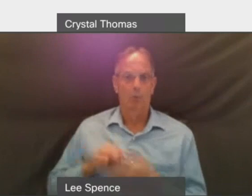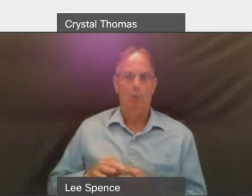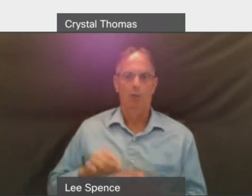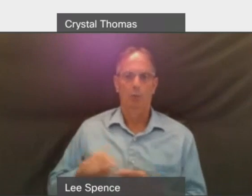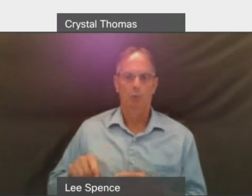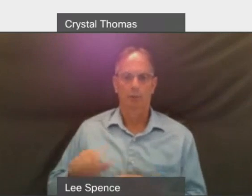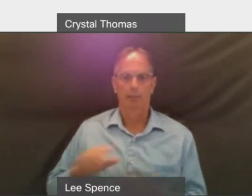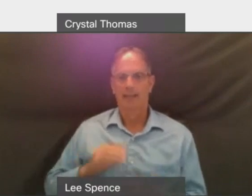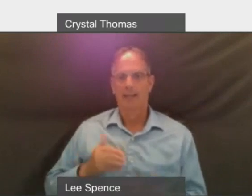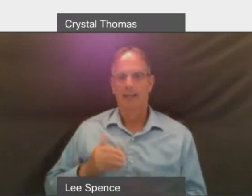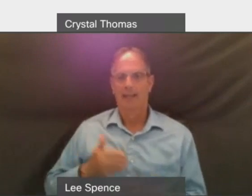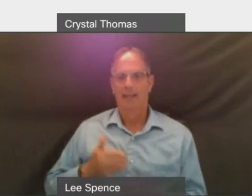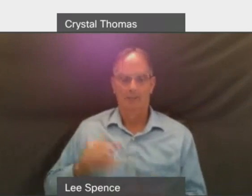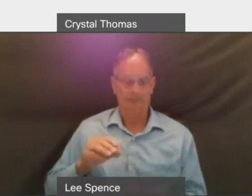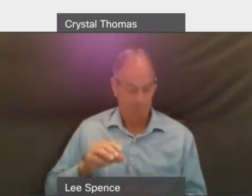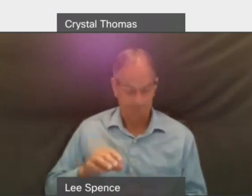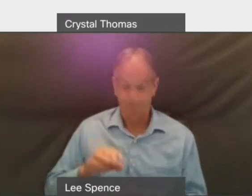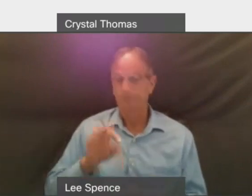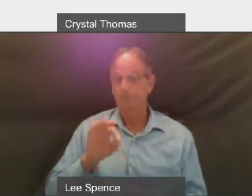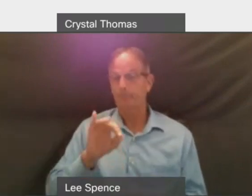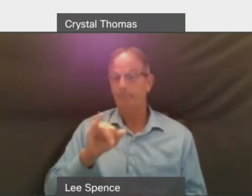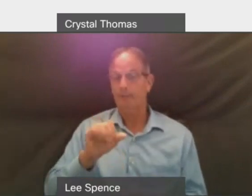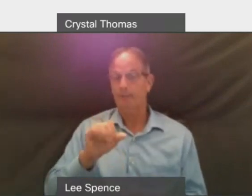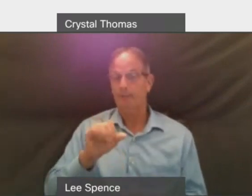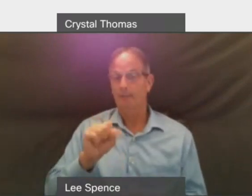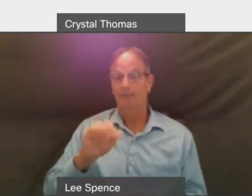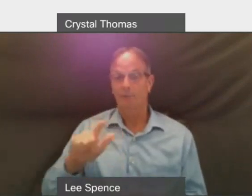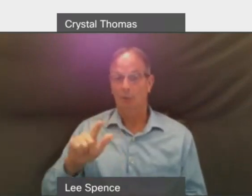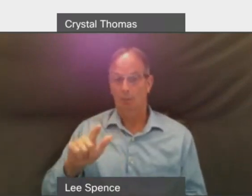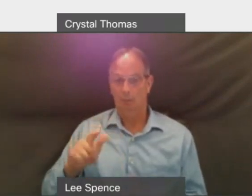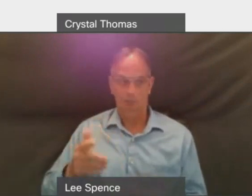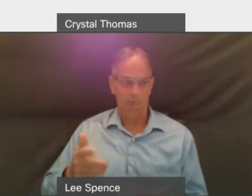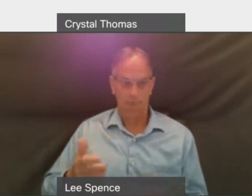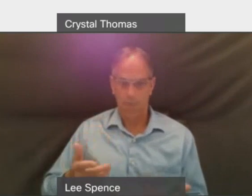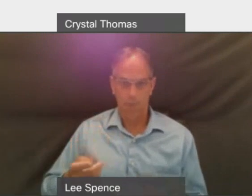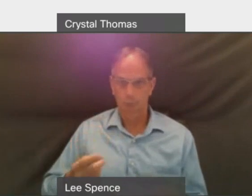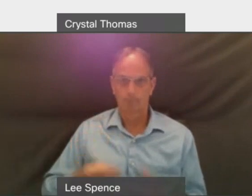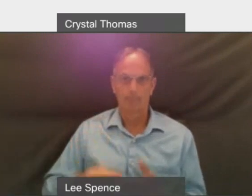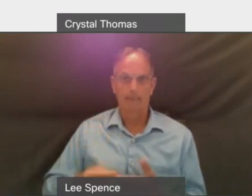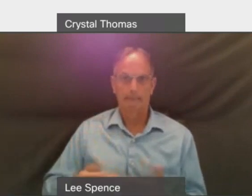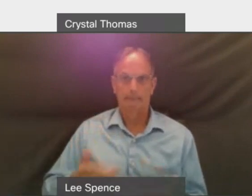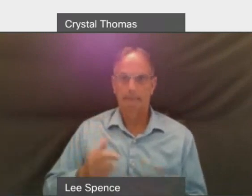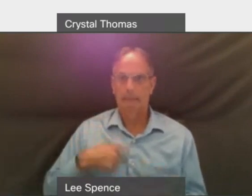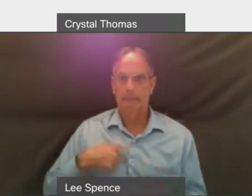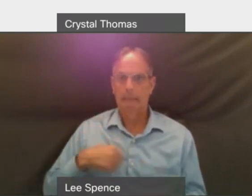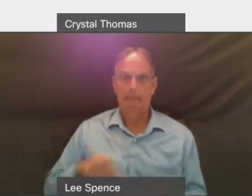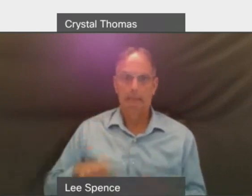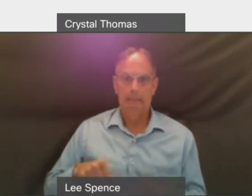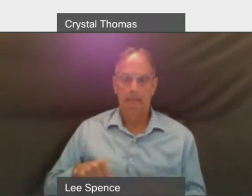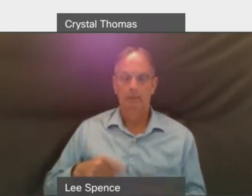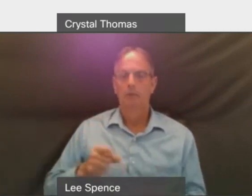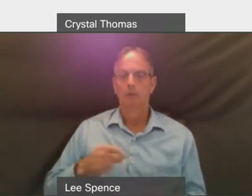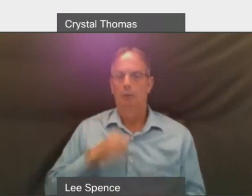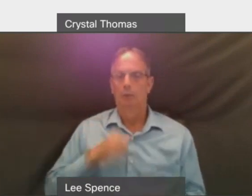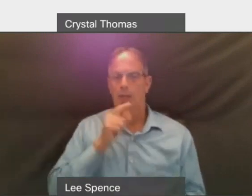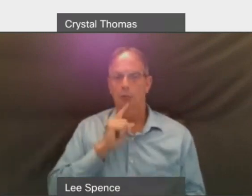rolling it out last fall as we had intended, just because of these uncertainties. And it's because of those uncertainties